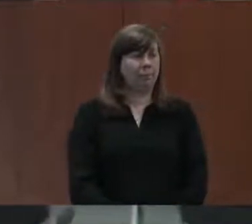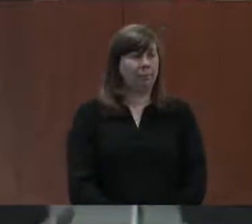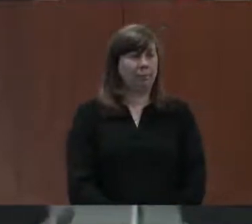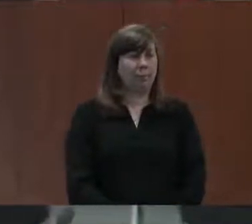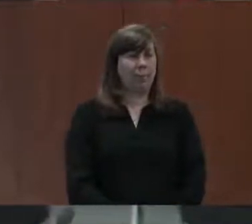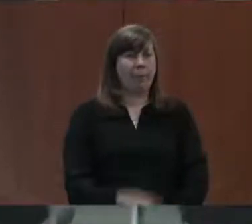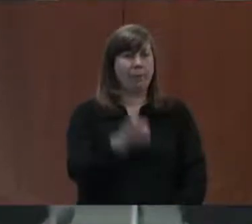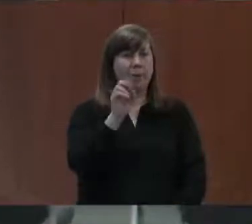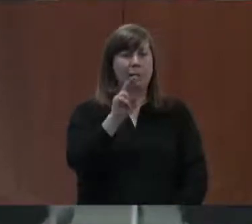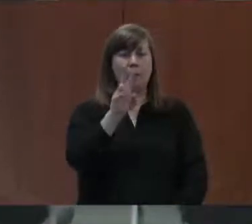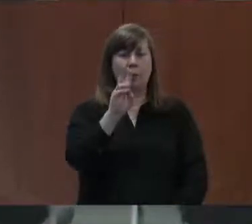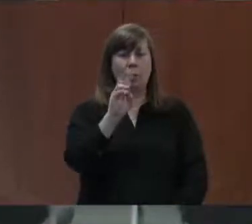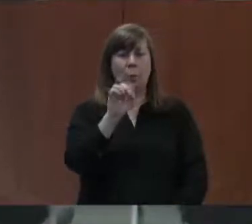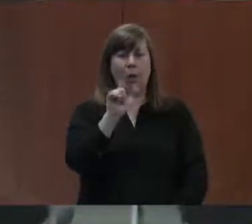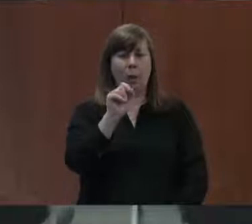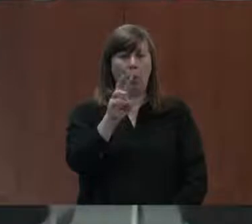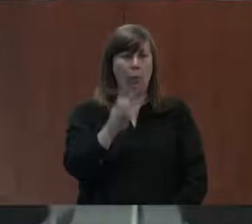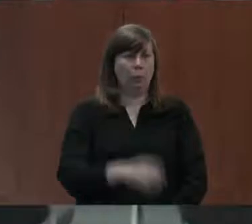Now, Dr. Willow.